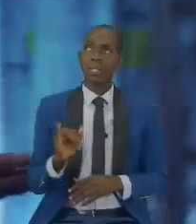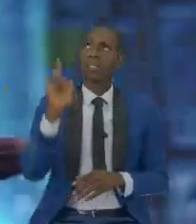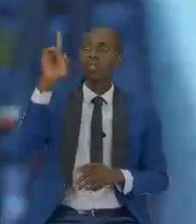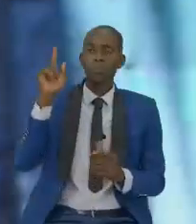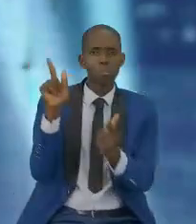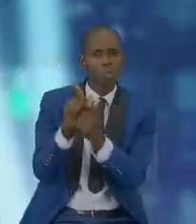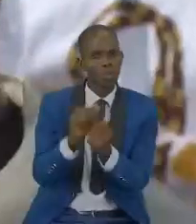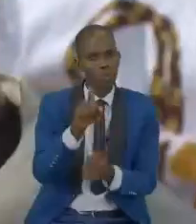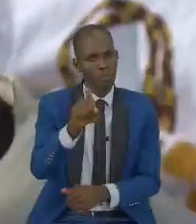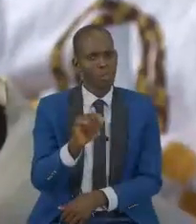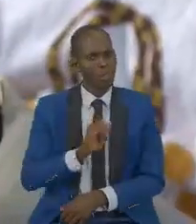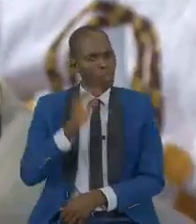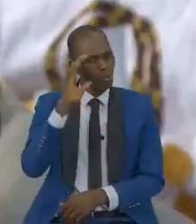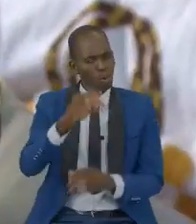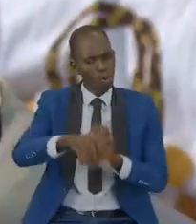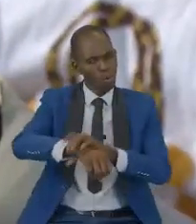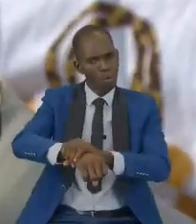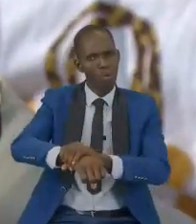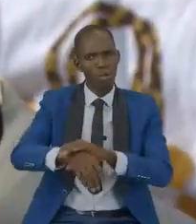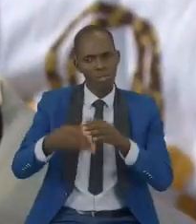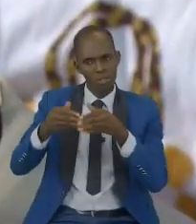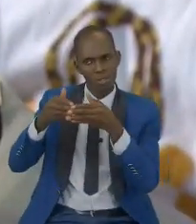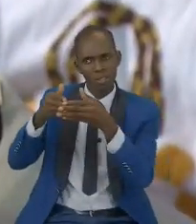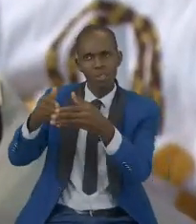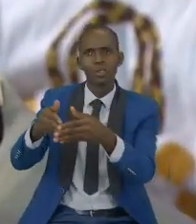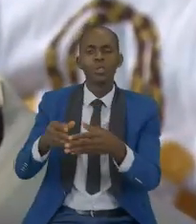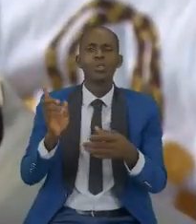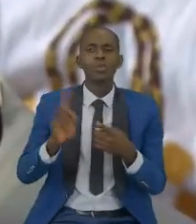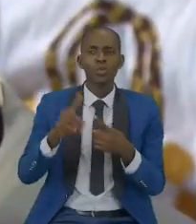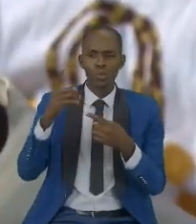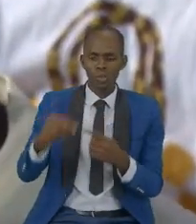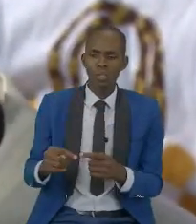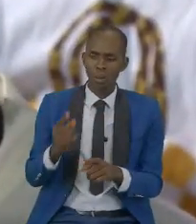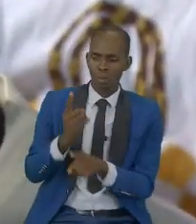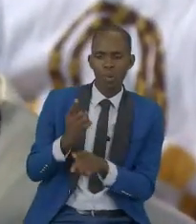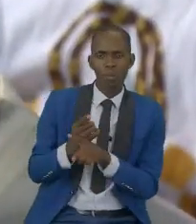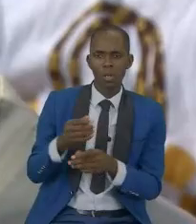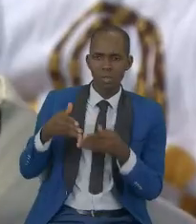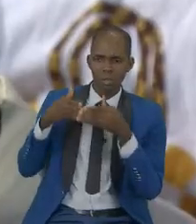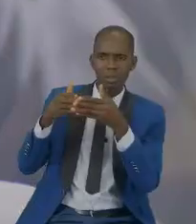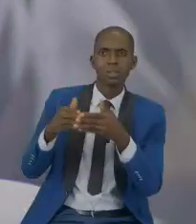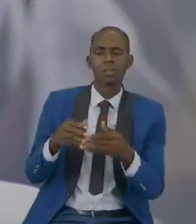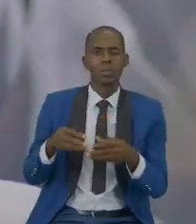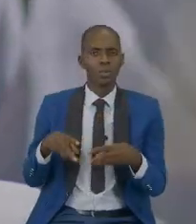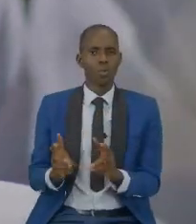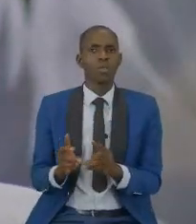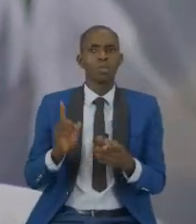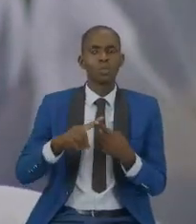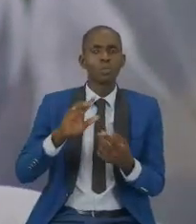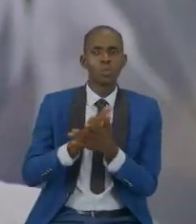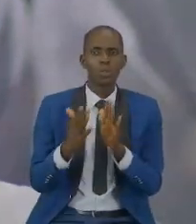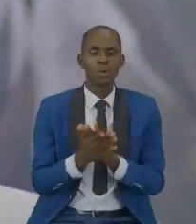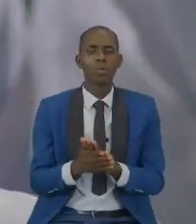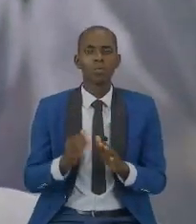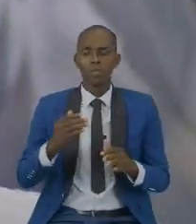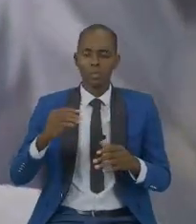says, I'll take your hand, I'll guide you to the guided path to recovery through active faith.